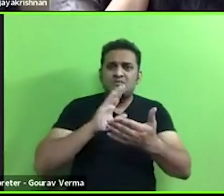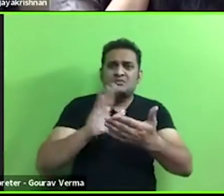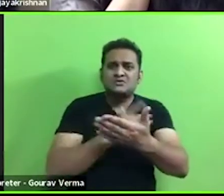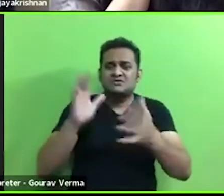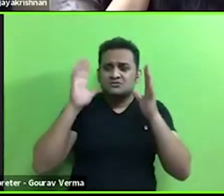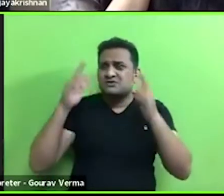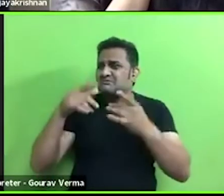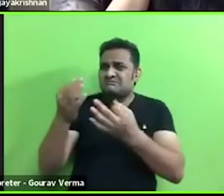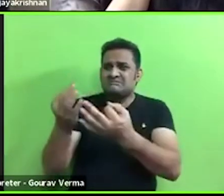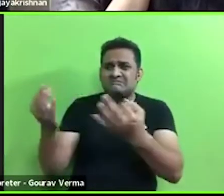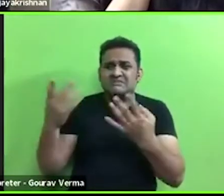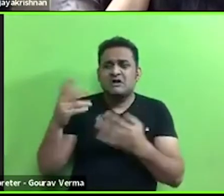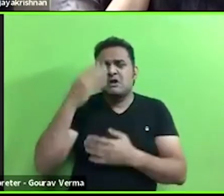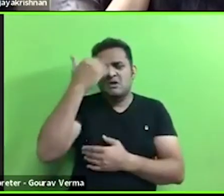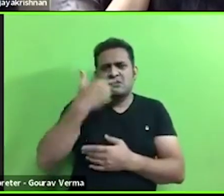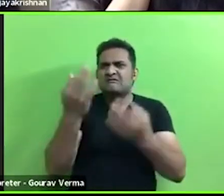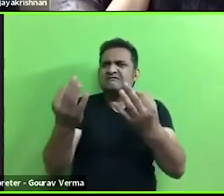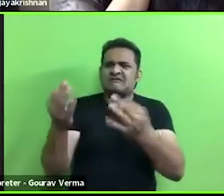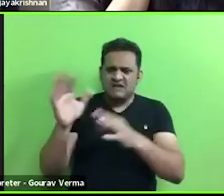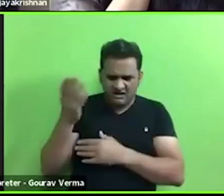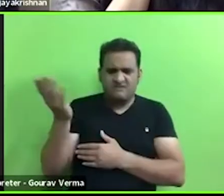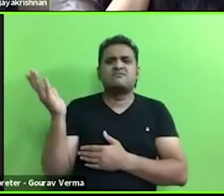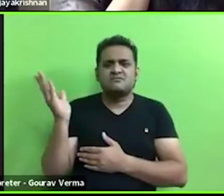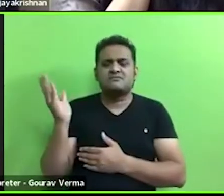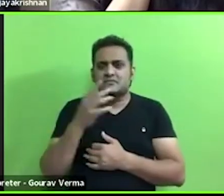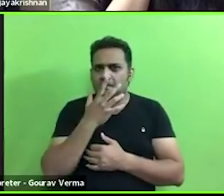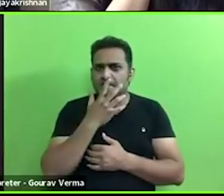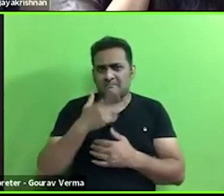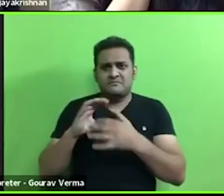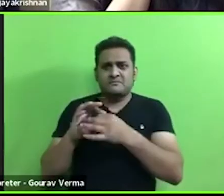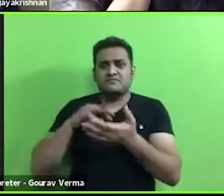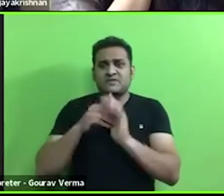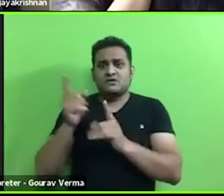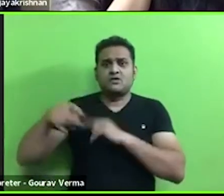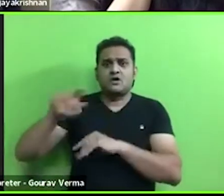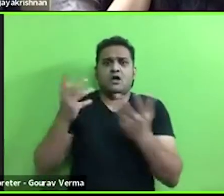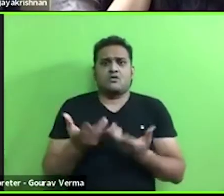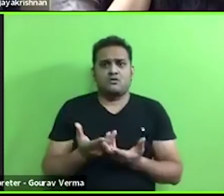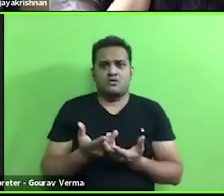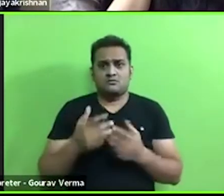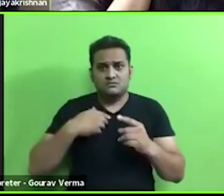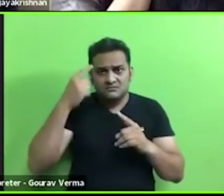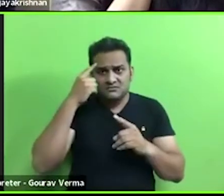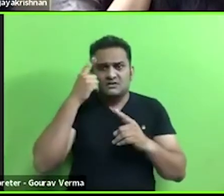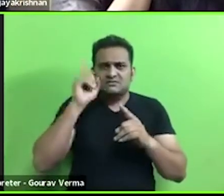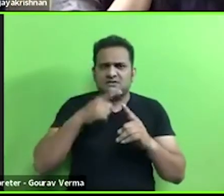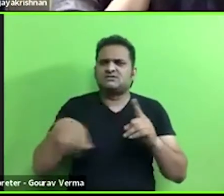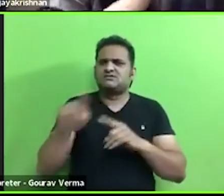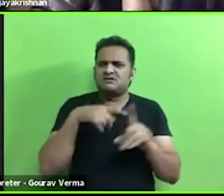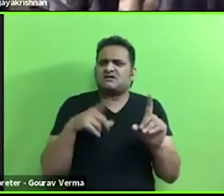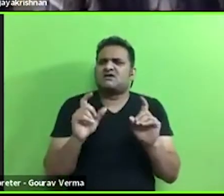faith, from Muslims, from Christians, no doubt. And this is not any way a reflection of them. But I think we need to be a little more careful about